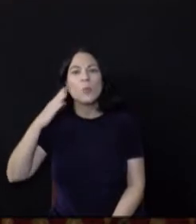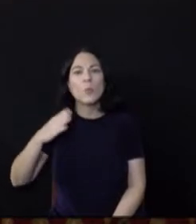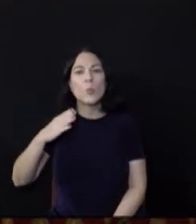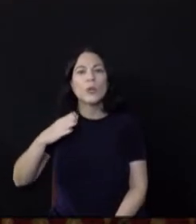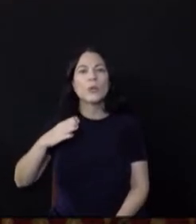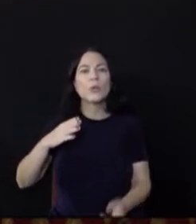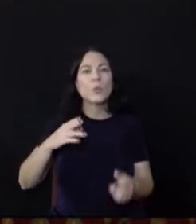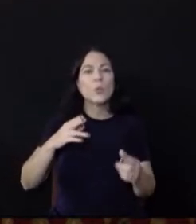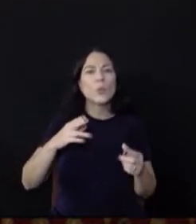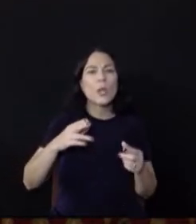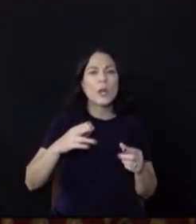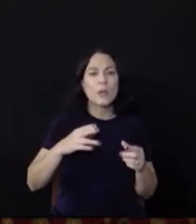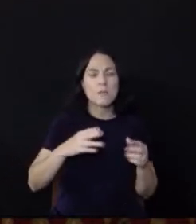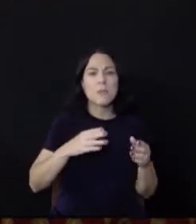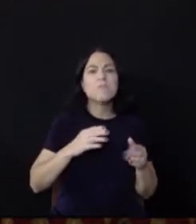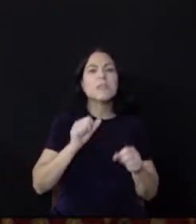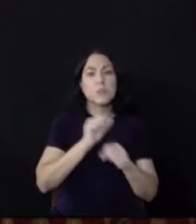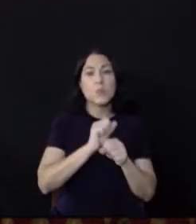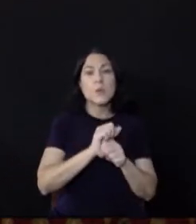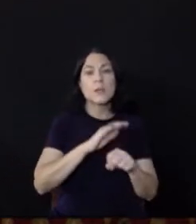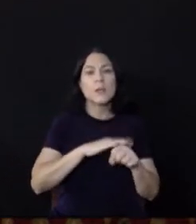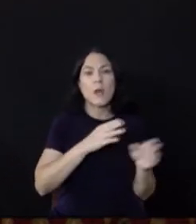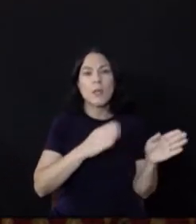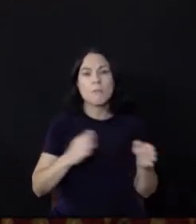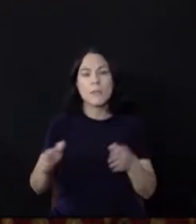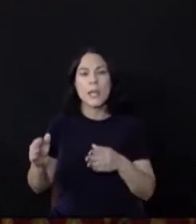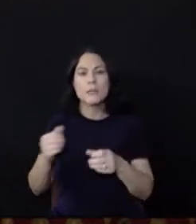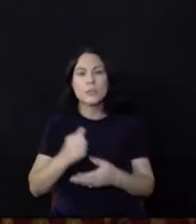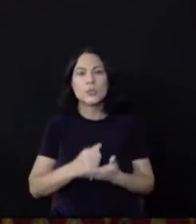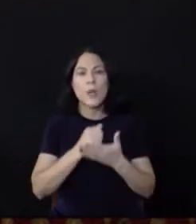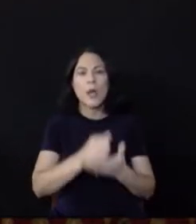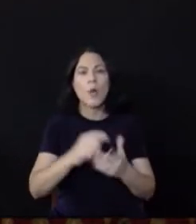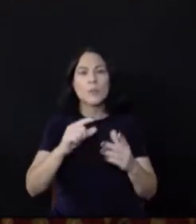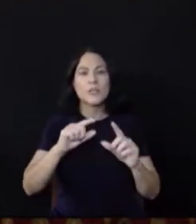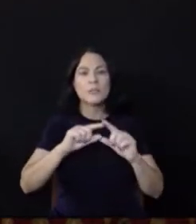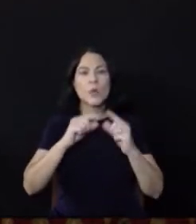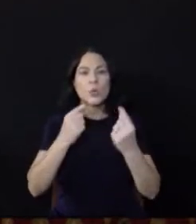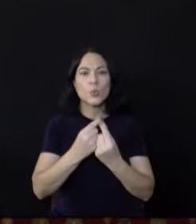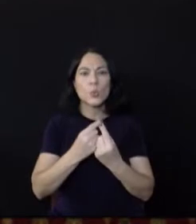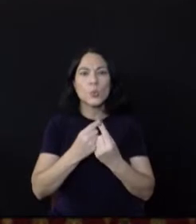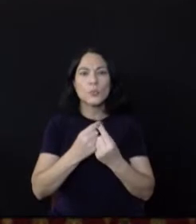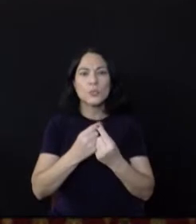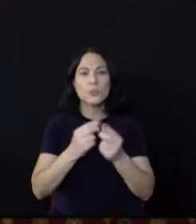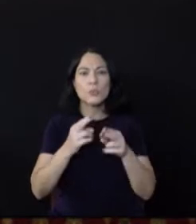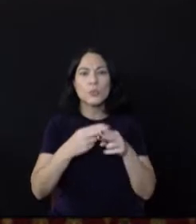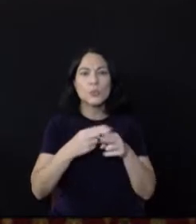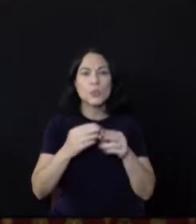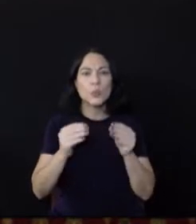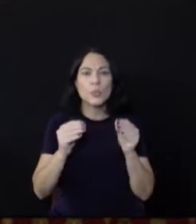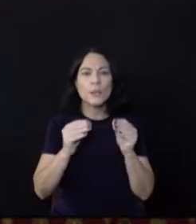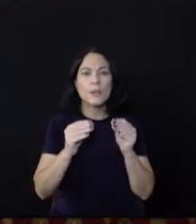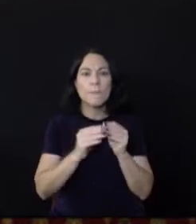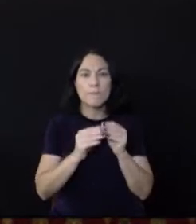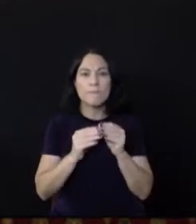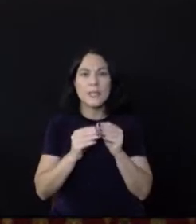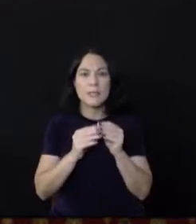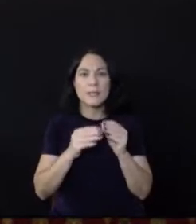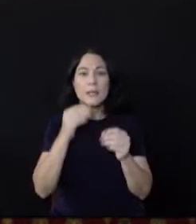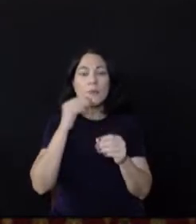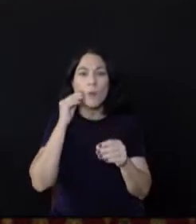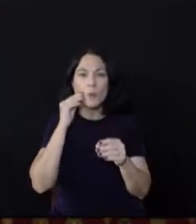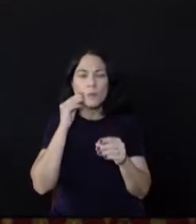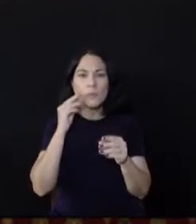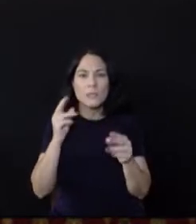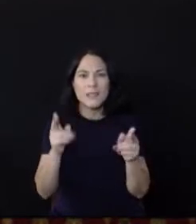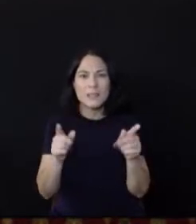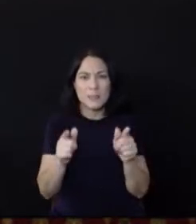in smaller groups in person. This is essential to discipleship, my friends. Yes, we are